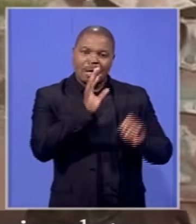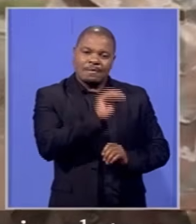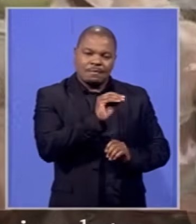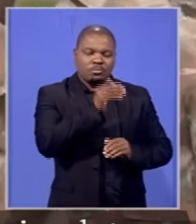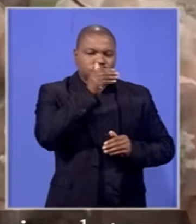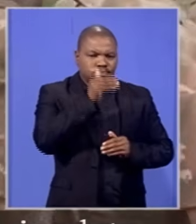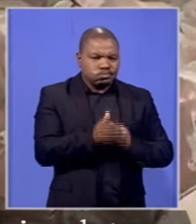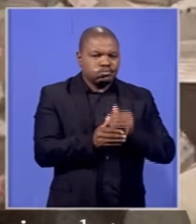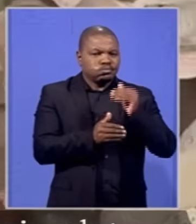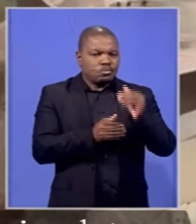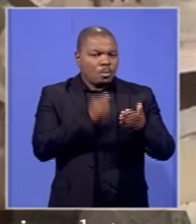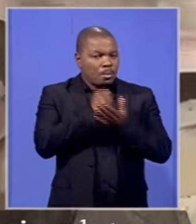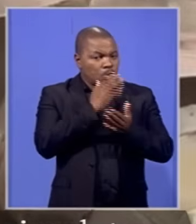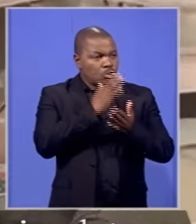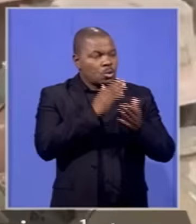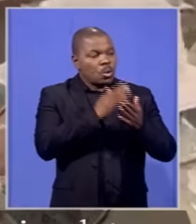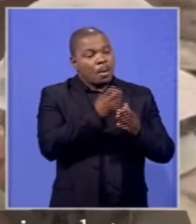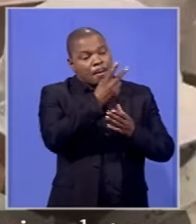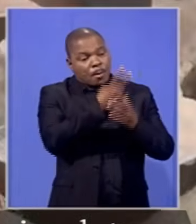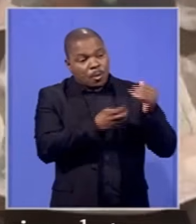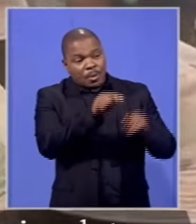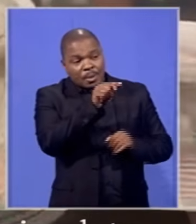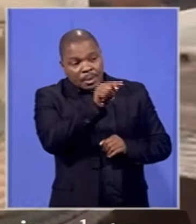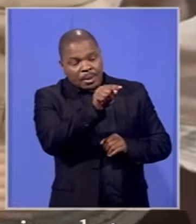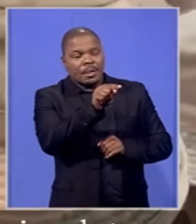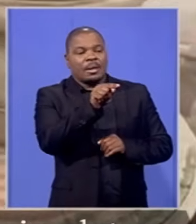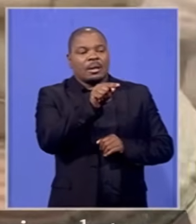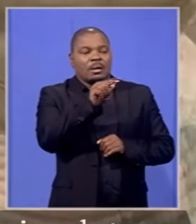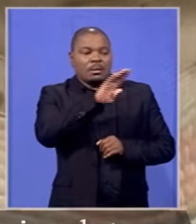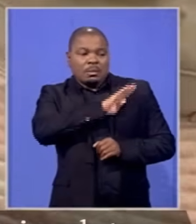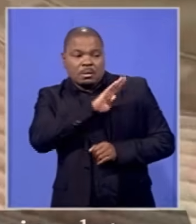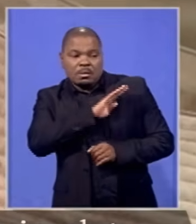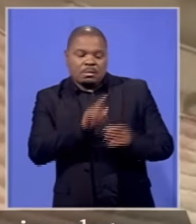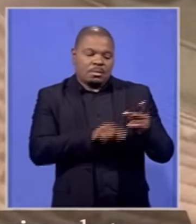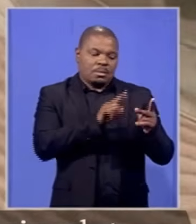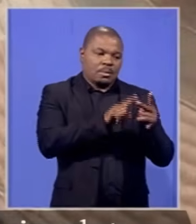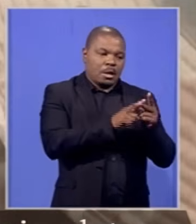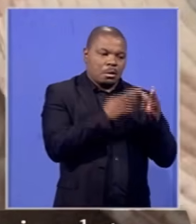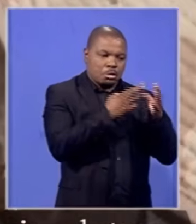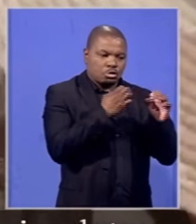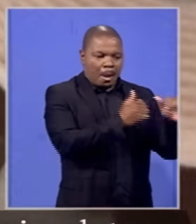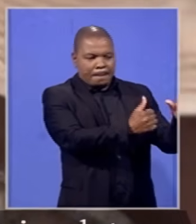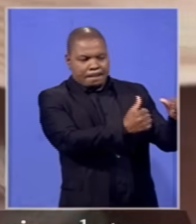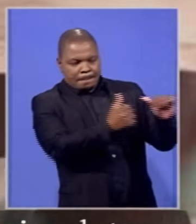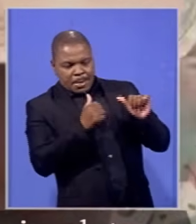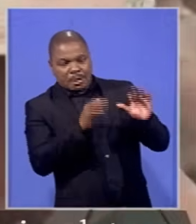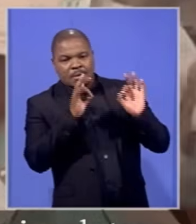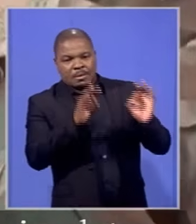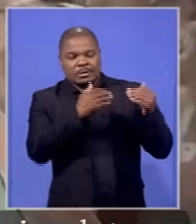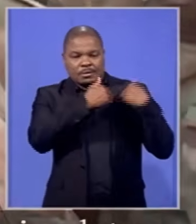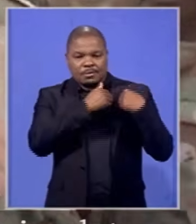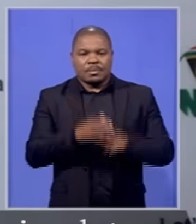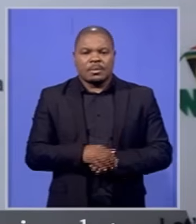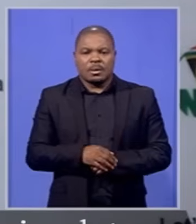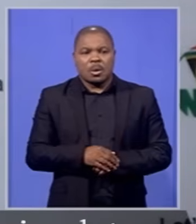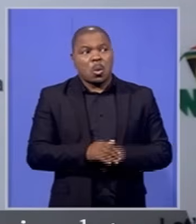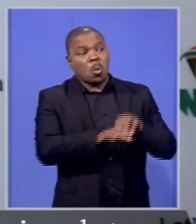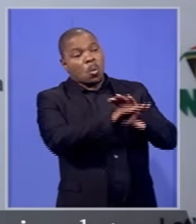that safe return of both our troops and our equipment is not compromised. Withdrawal is not a sign of